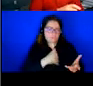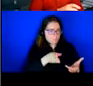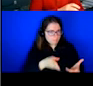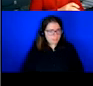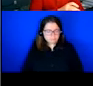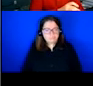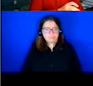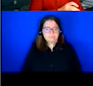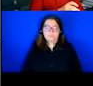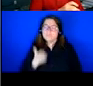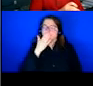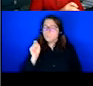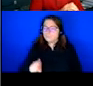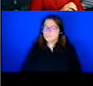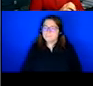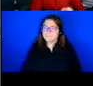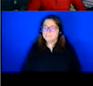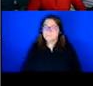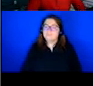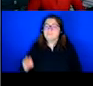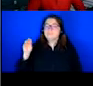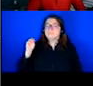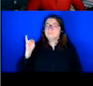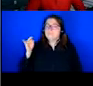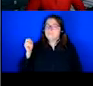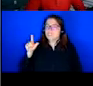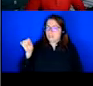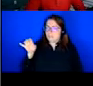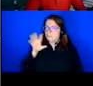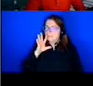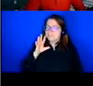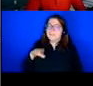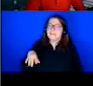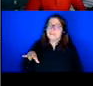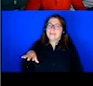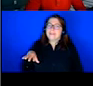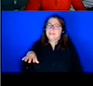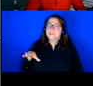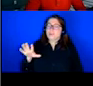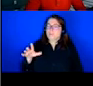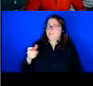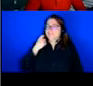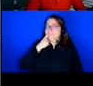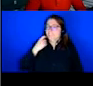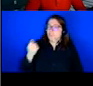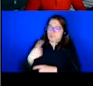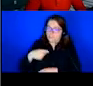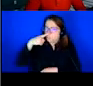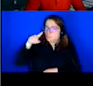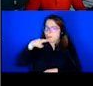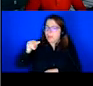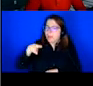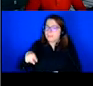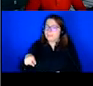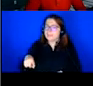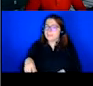good question, and kind of thinking about that. Building on that, can you, the question just came in, can you